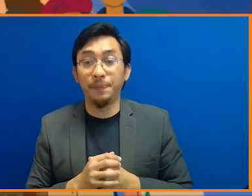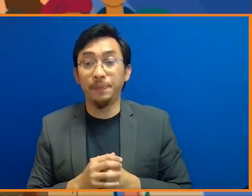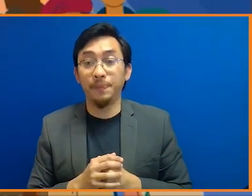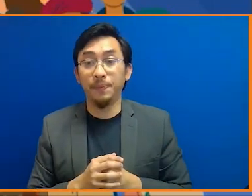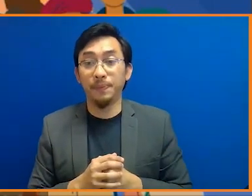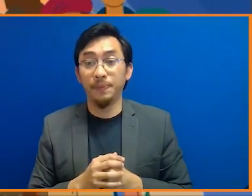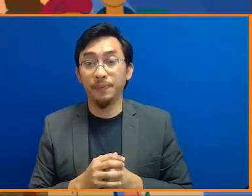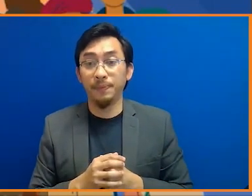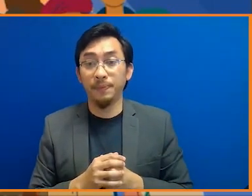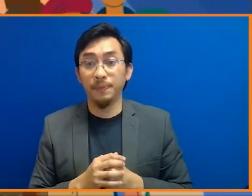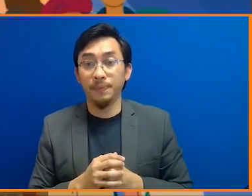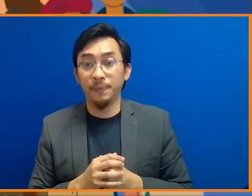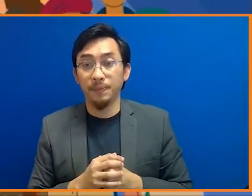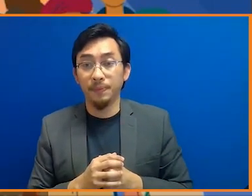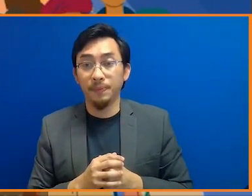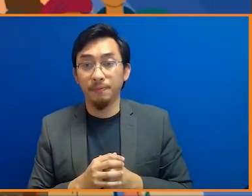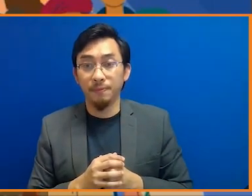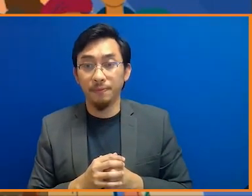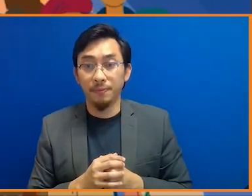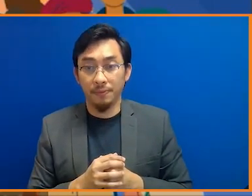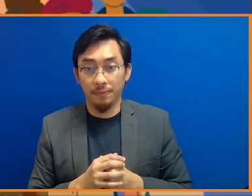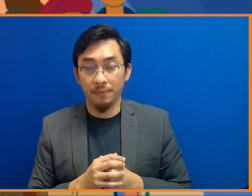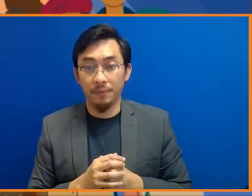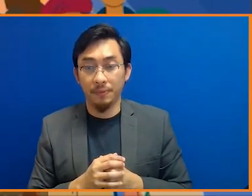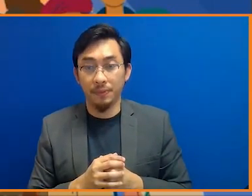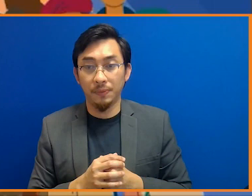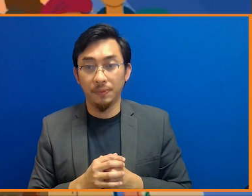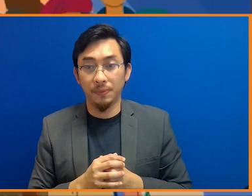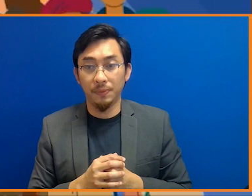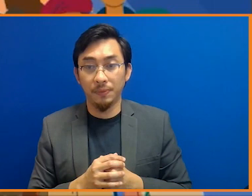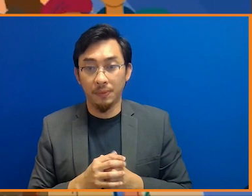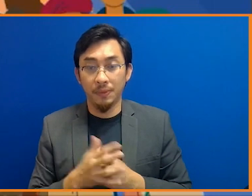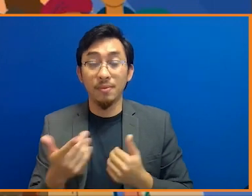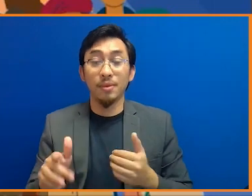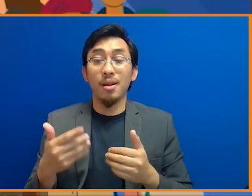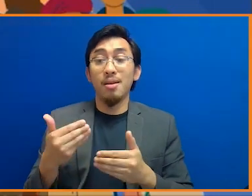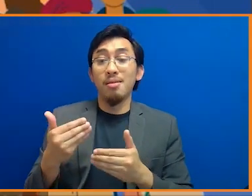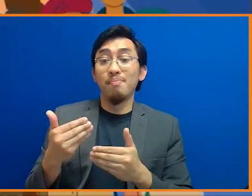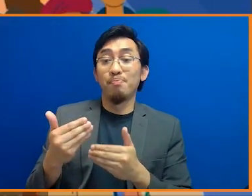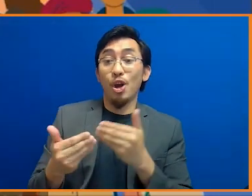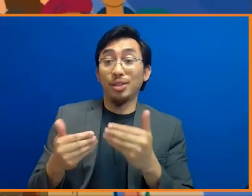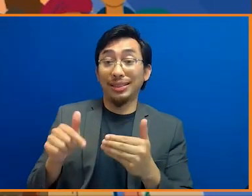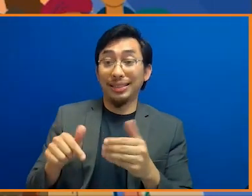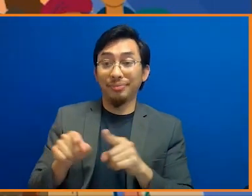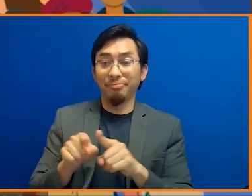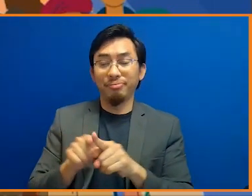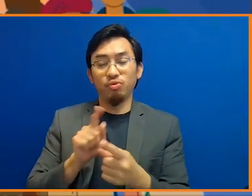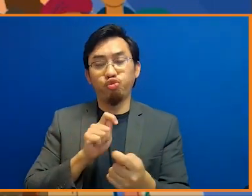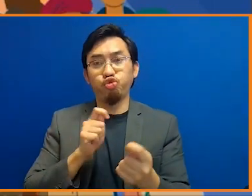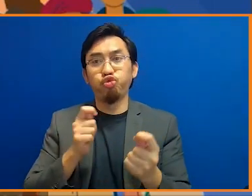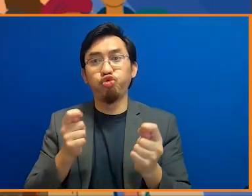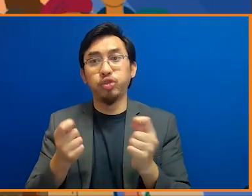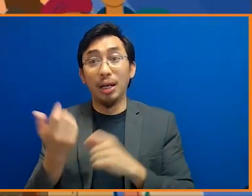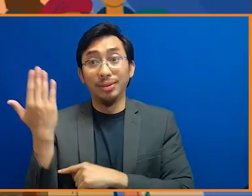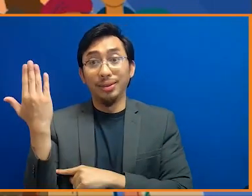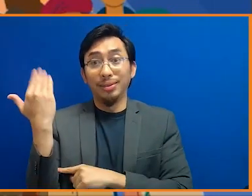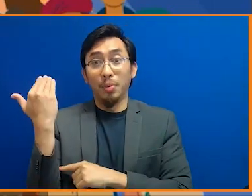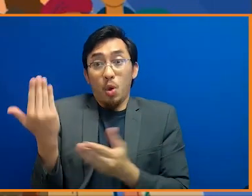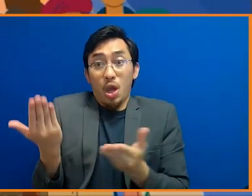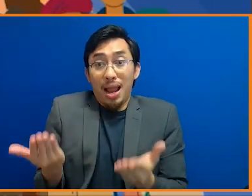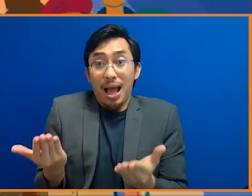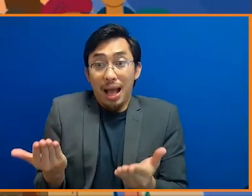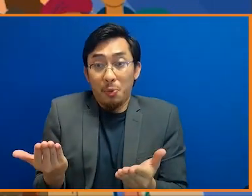is actually it perceived as a non-transient process, means that it doesn't change from time to time.